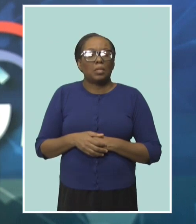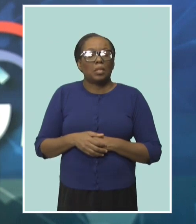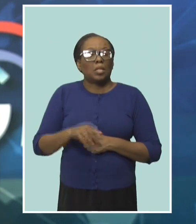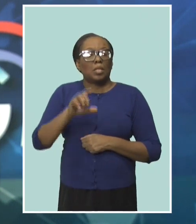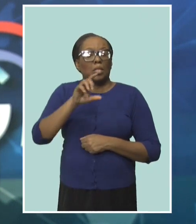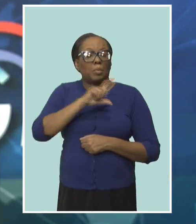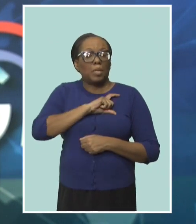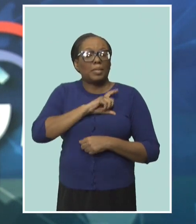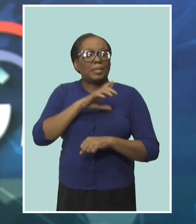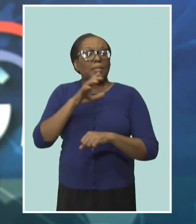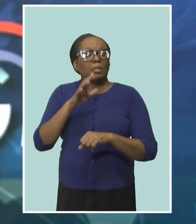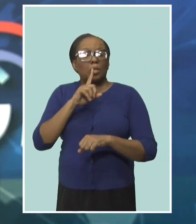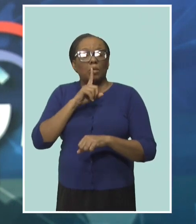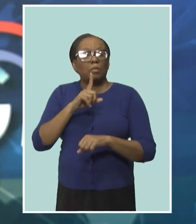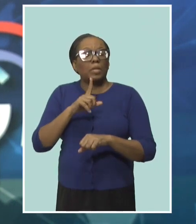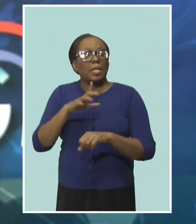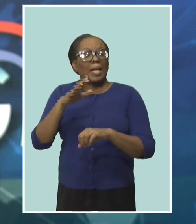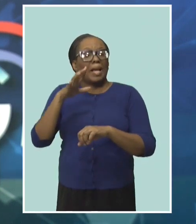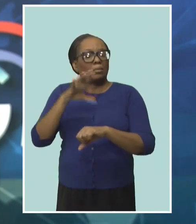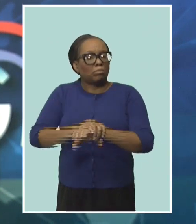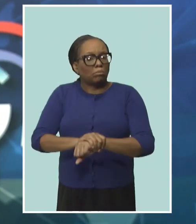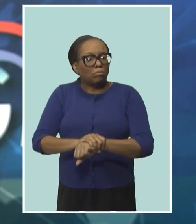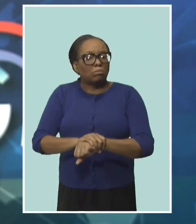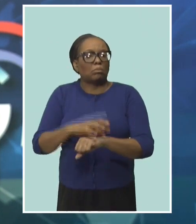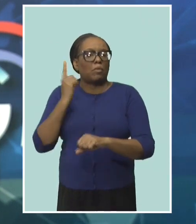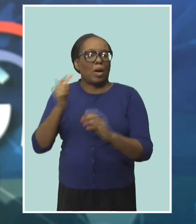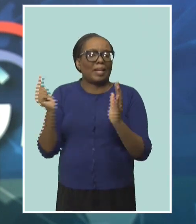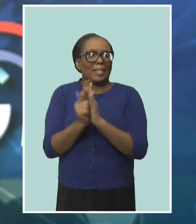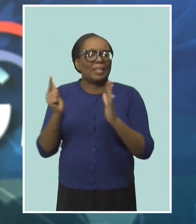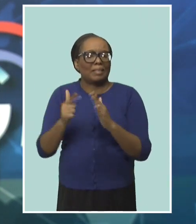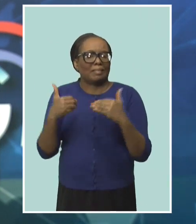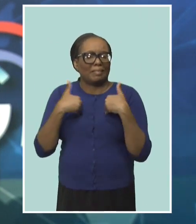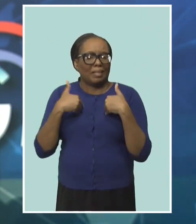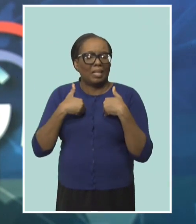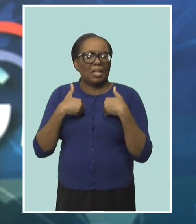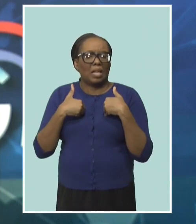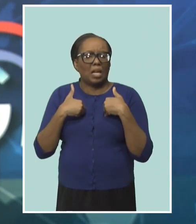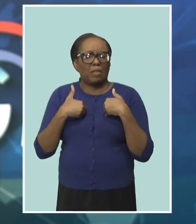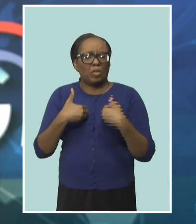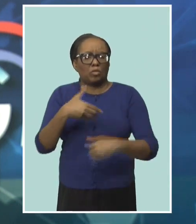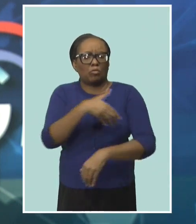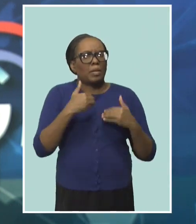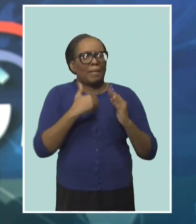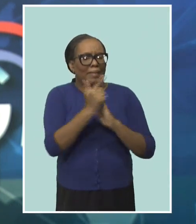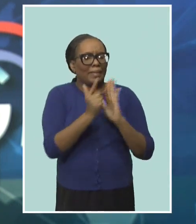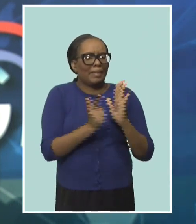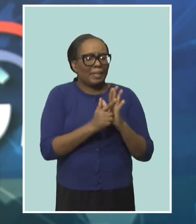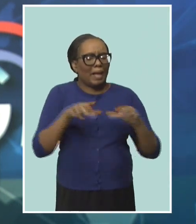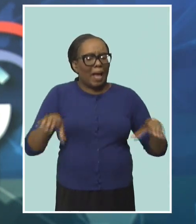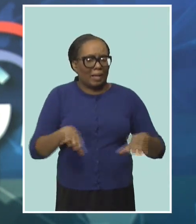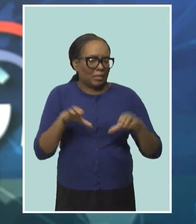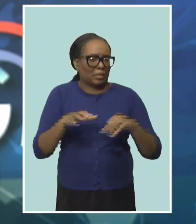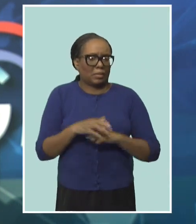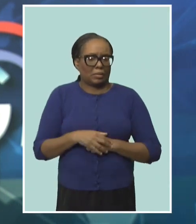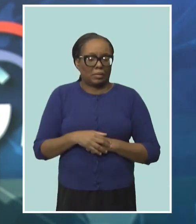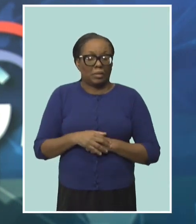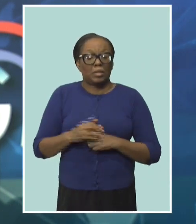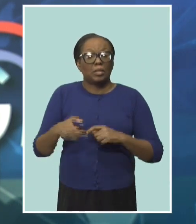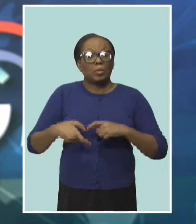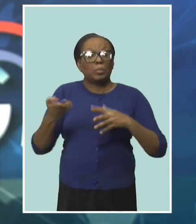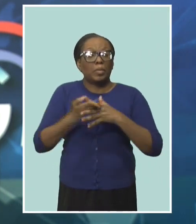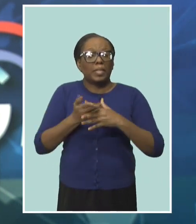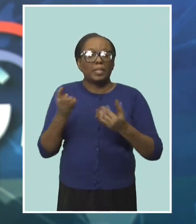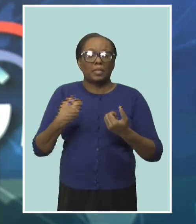in connection with the illegal procurement of high-powered rifles for almost 3 days. We'll take a break here and come back